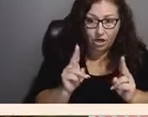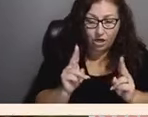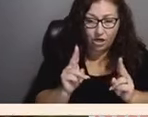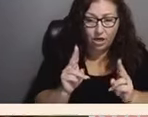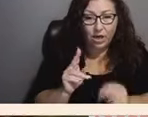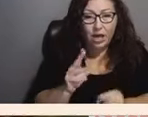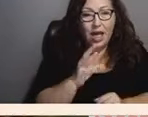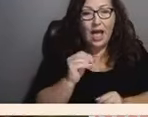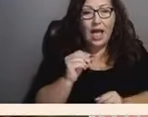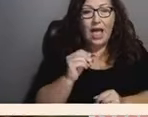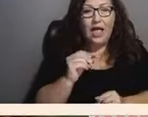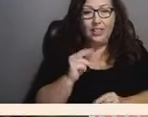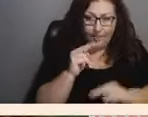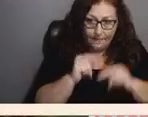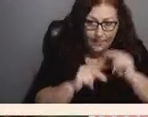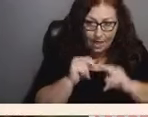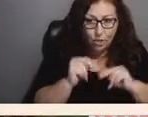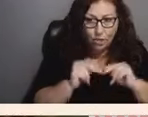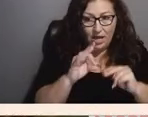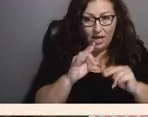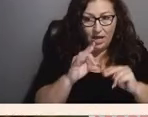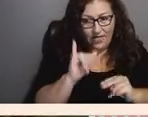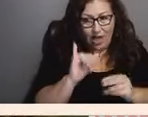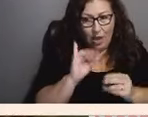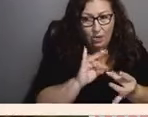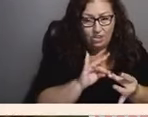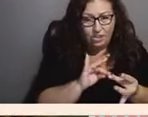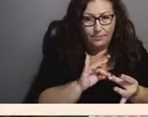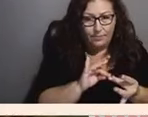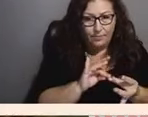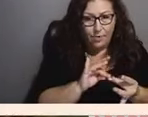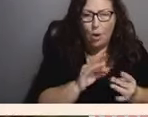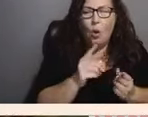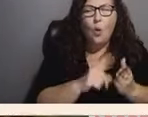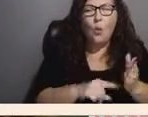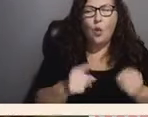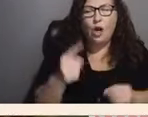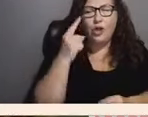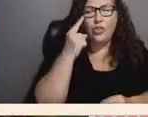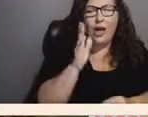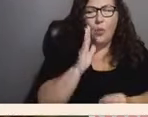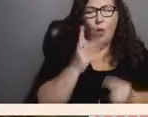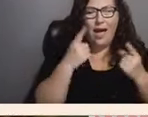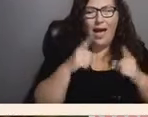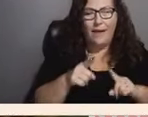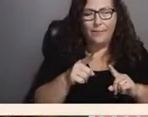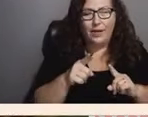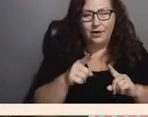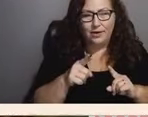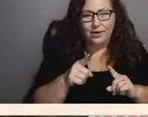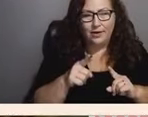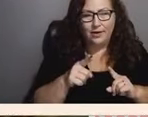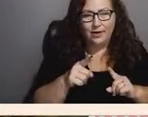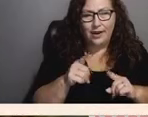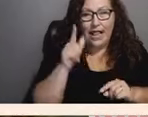the relationship, what do you think is going to happen once you get